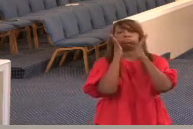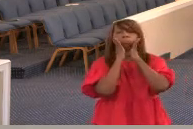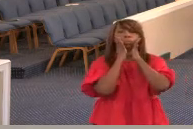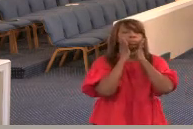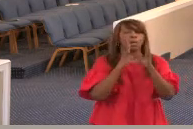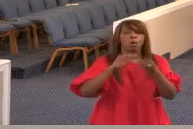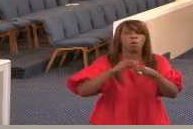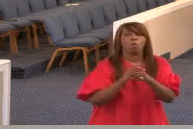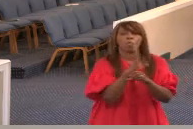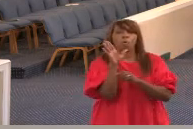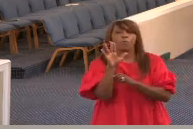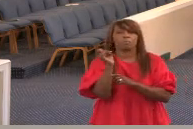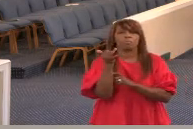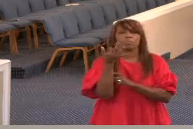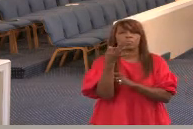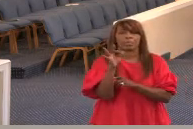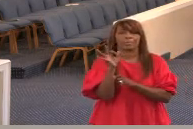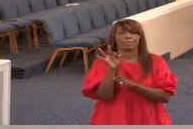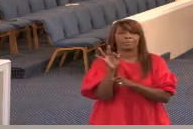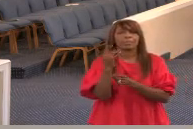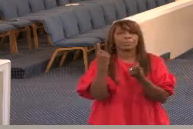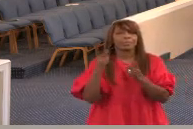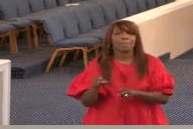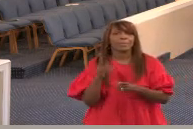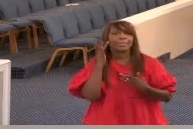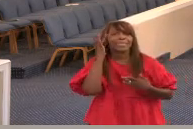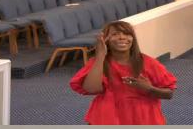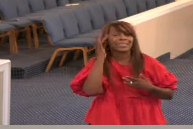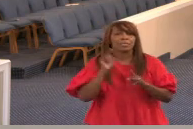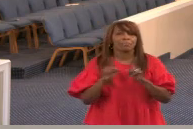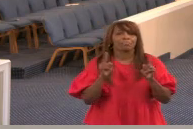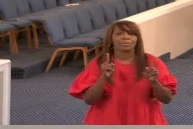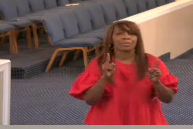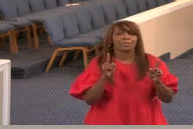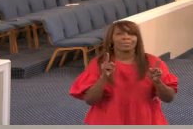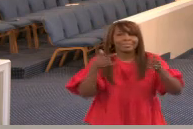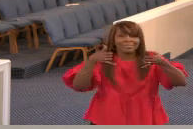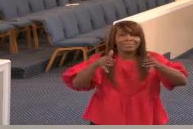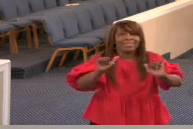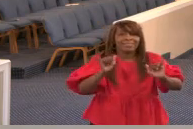COVID-19 exists, but God is still in charge.